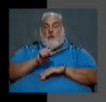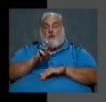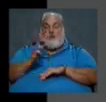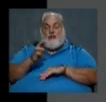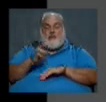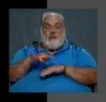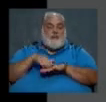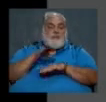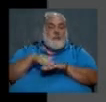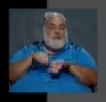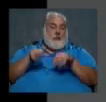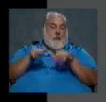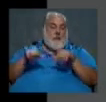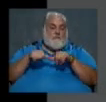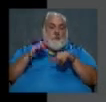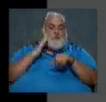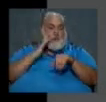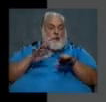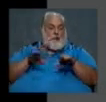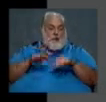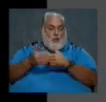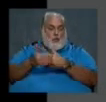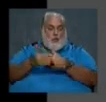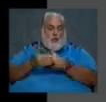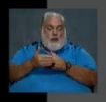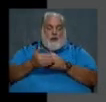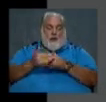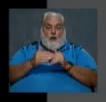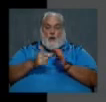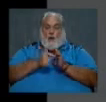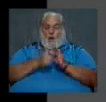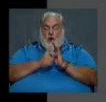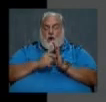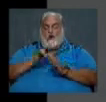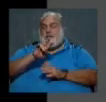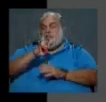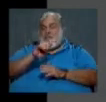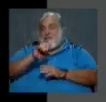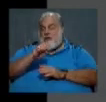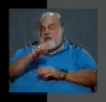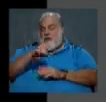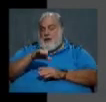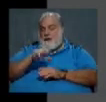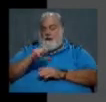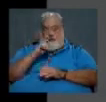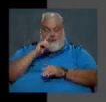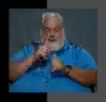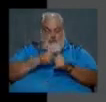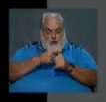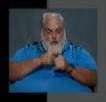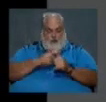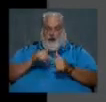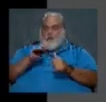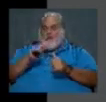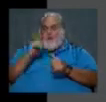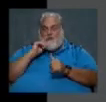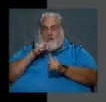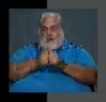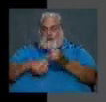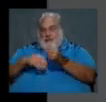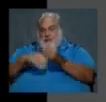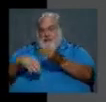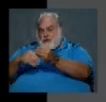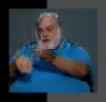per bedroom, again out of the building regulations, requires 70 square feet for the first occupant and 50 square feet for each